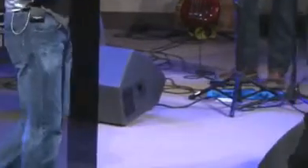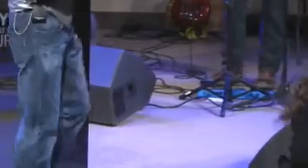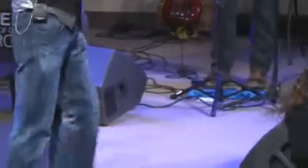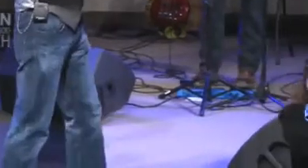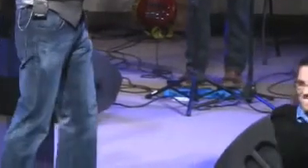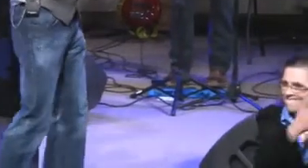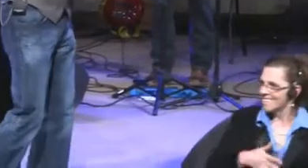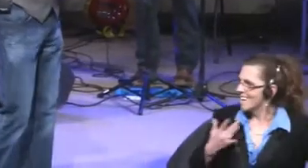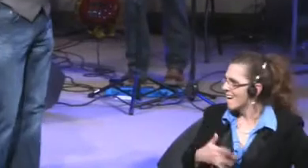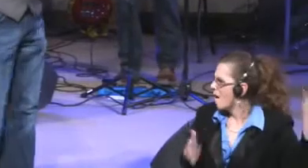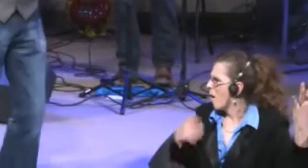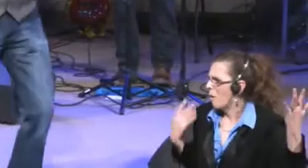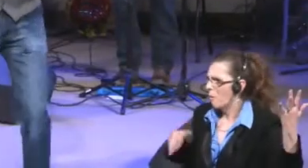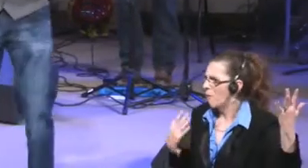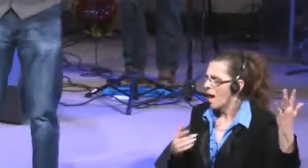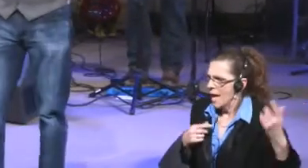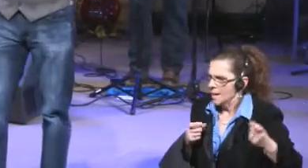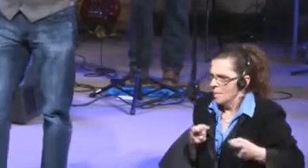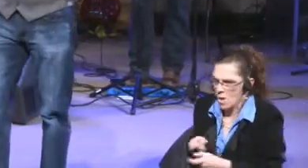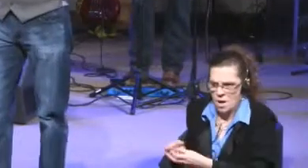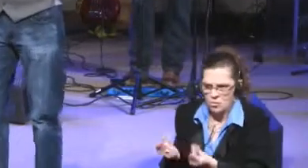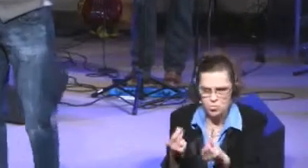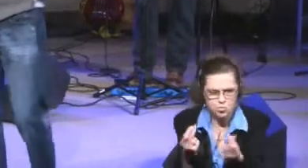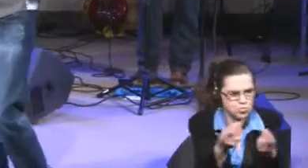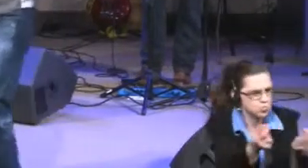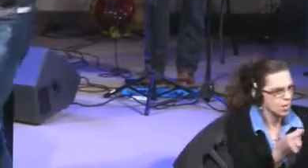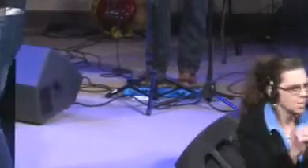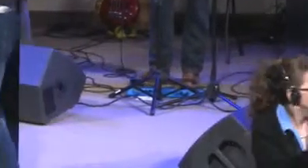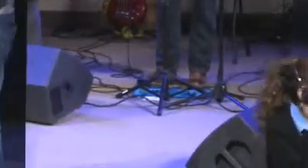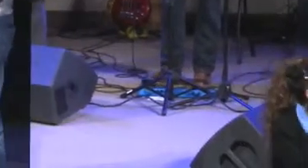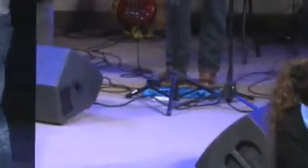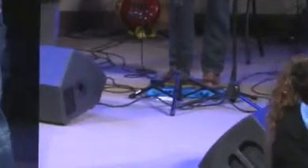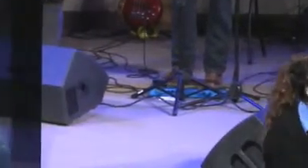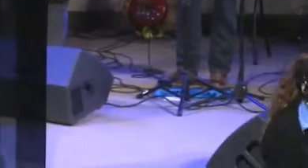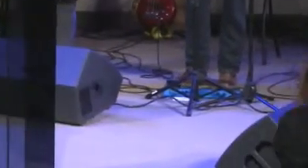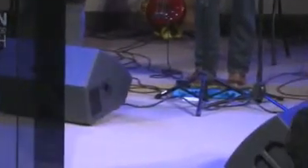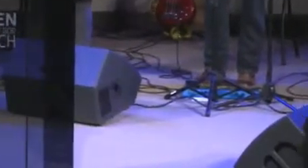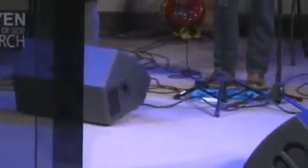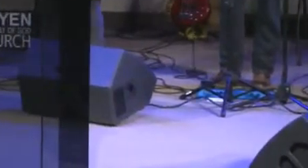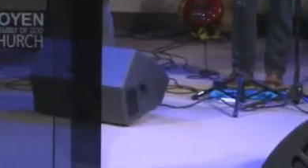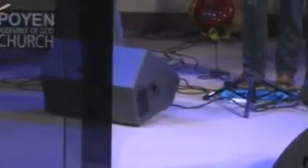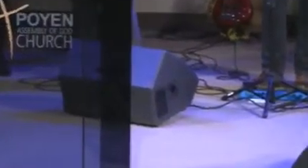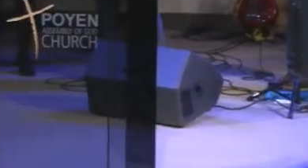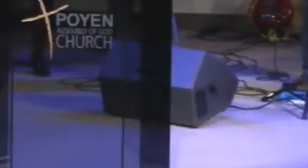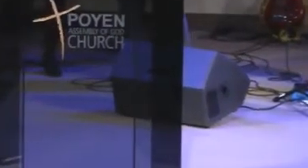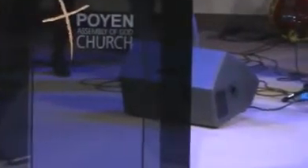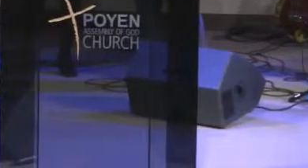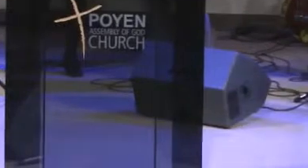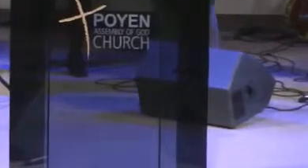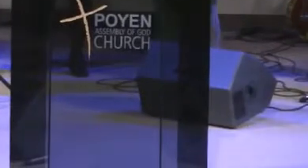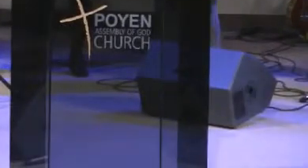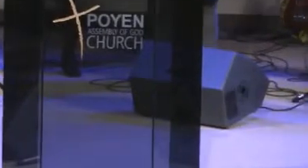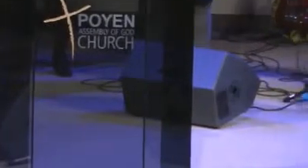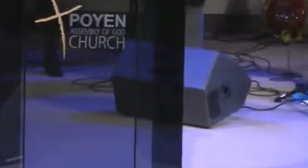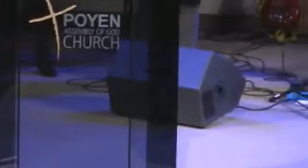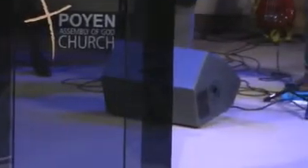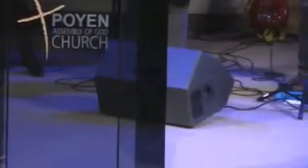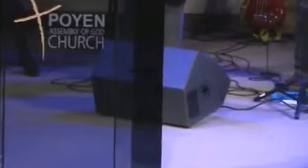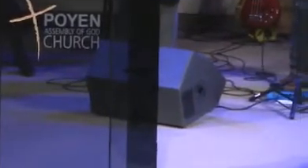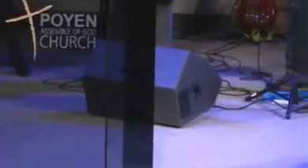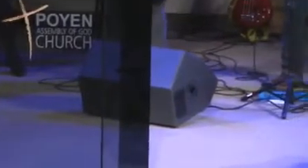this morning. I don't want to rush this. I'm not going to just start preaching because it's time to start preaching, but I'm going to ask if you feel compelled to